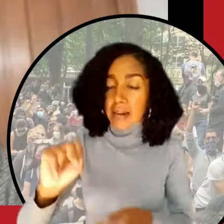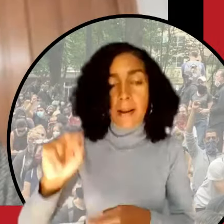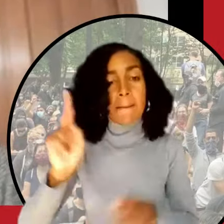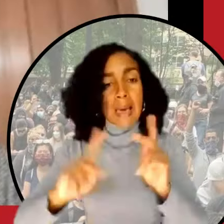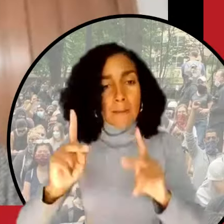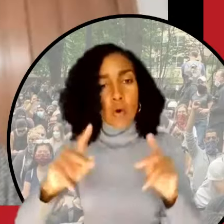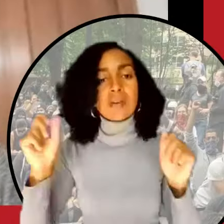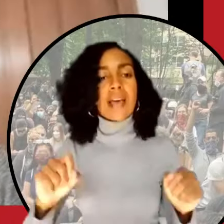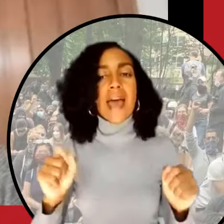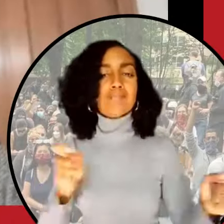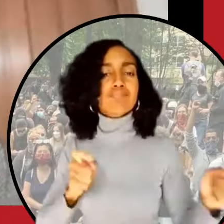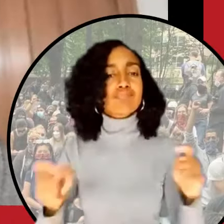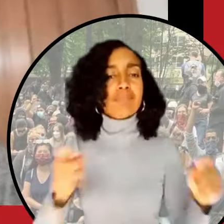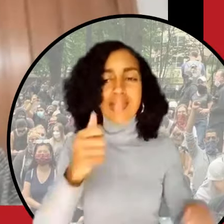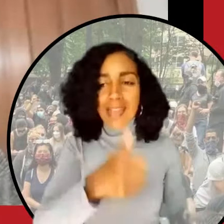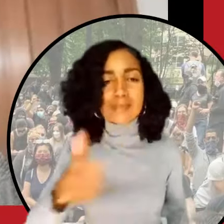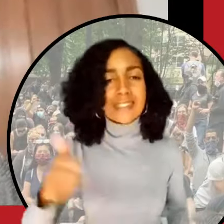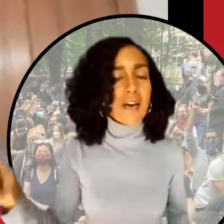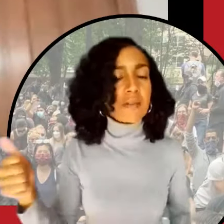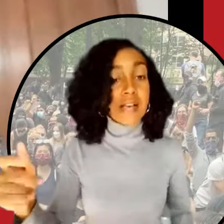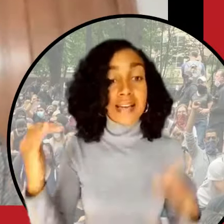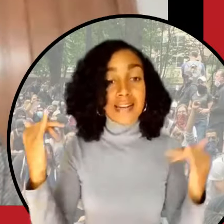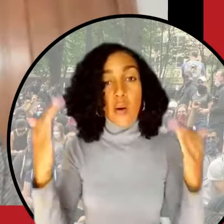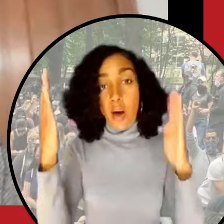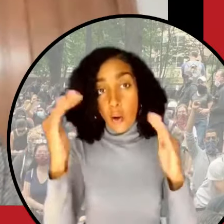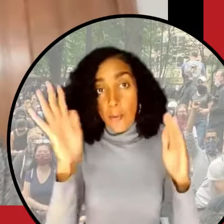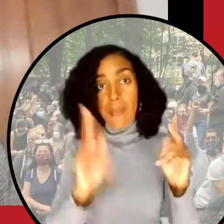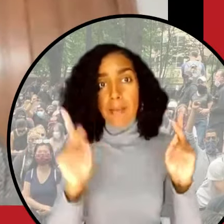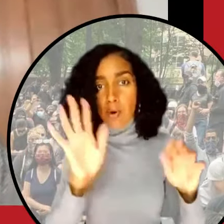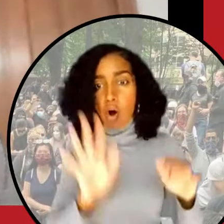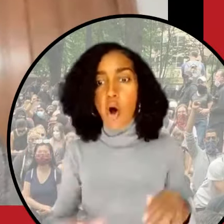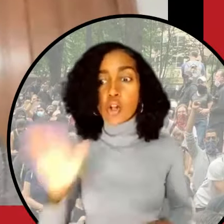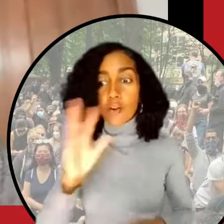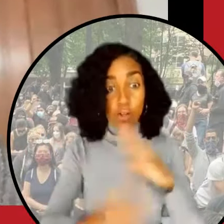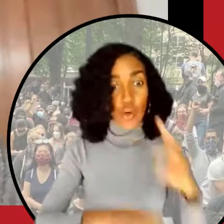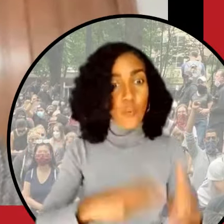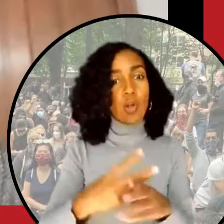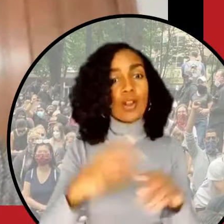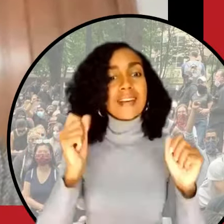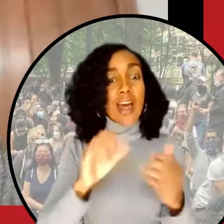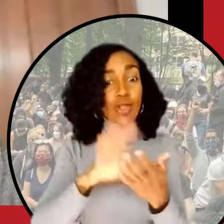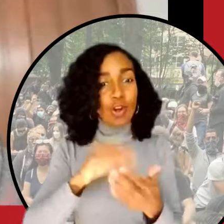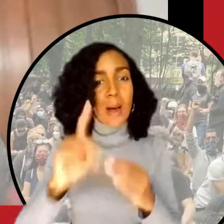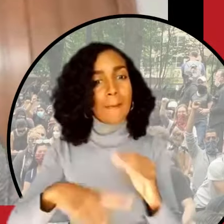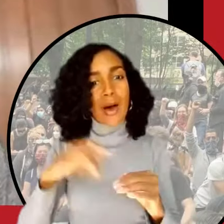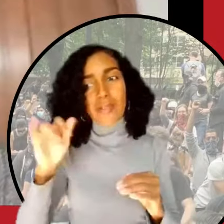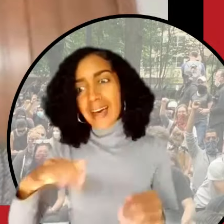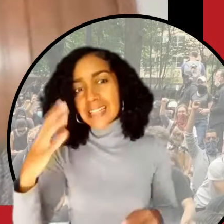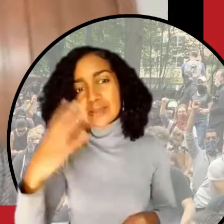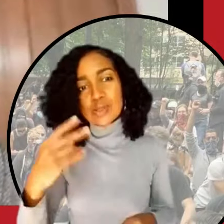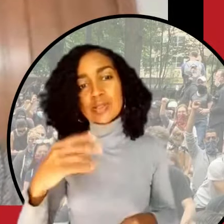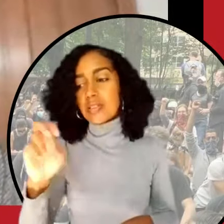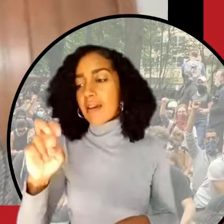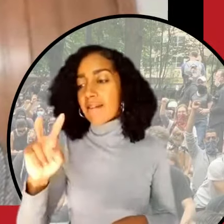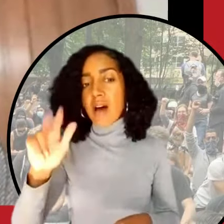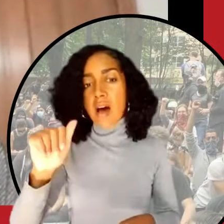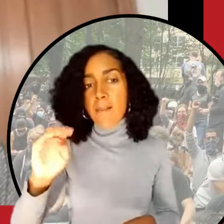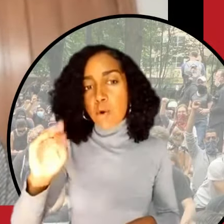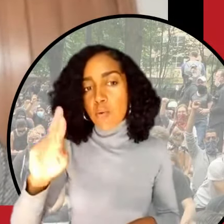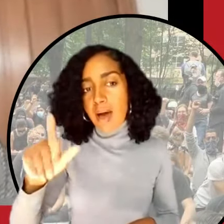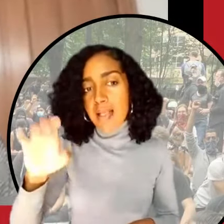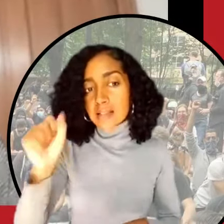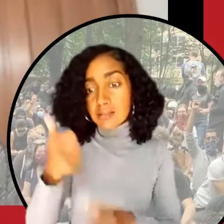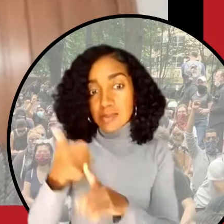And I hope people around the world can learn about that experience. Evo Morales himself is very